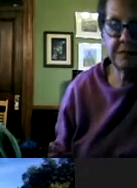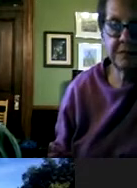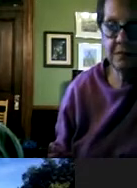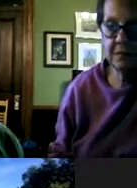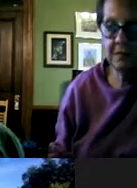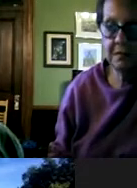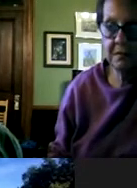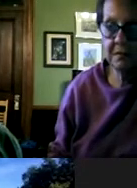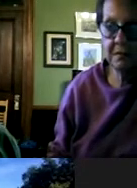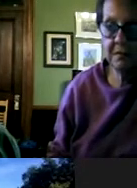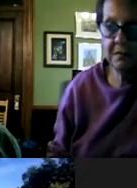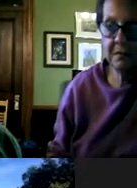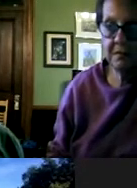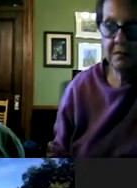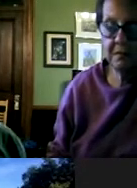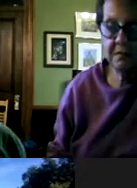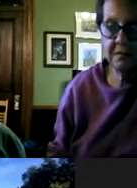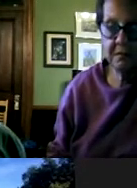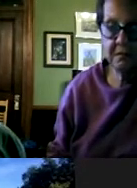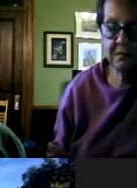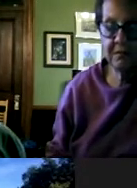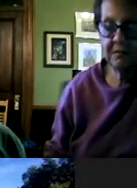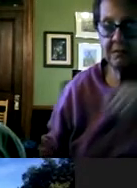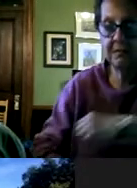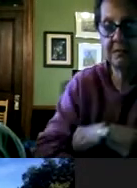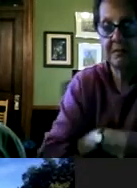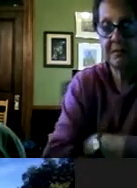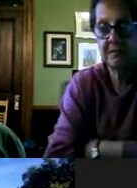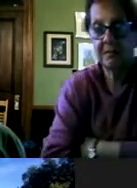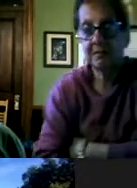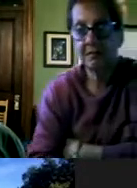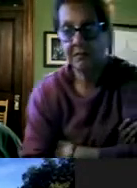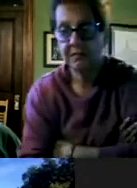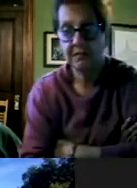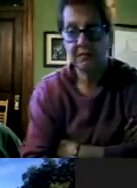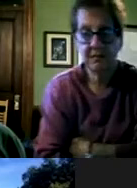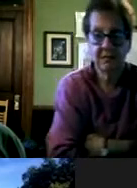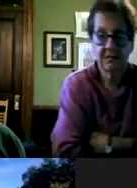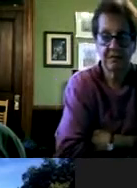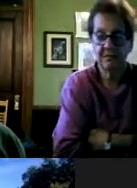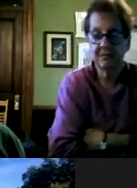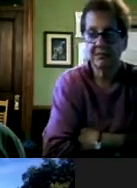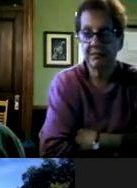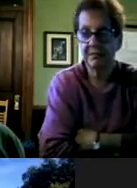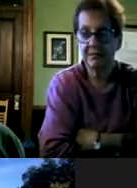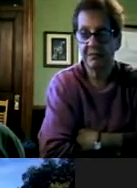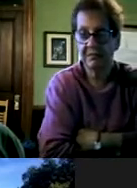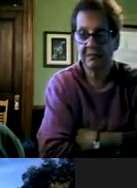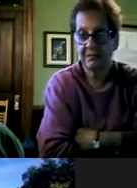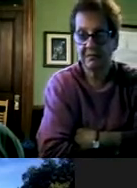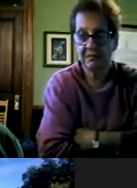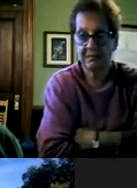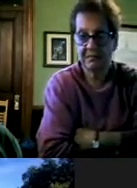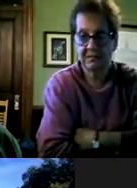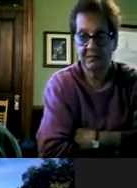business there. I believe it's Project Destiny, may not actually still be that, but in front of that,